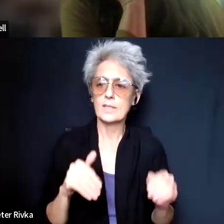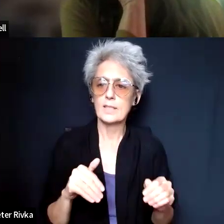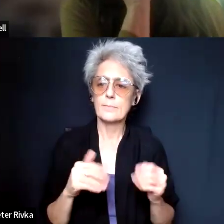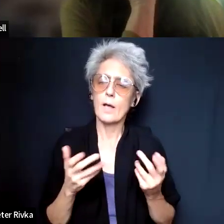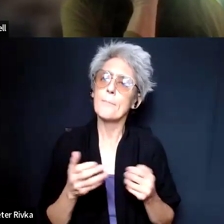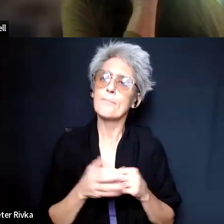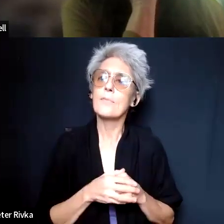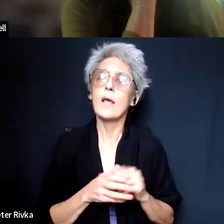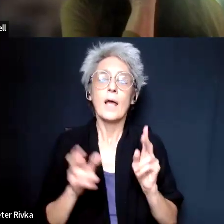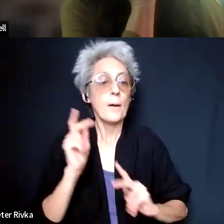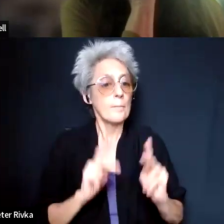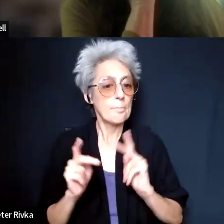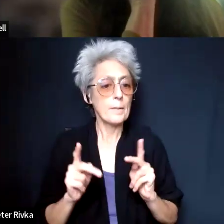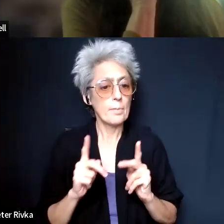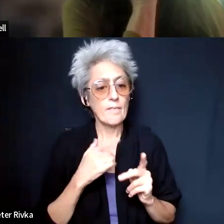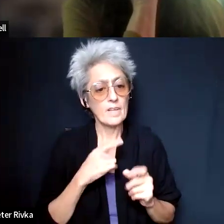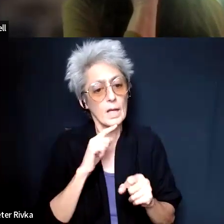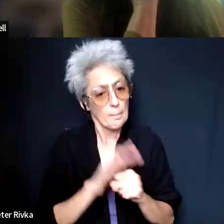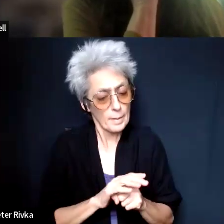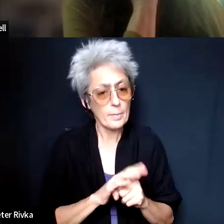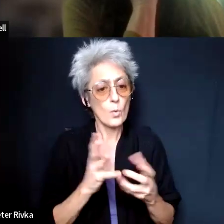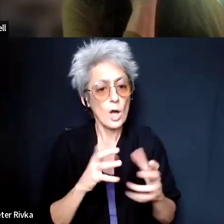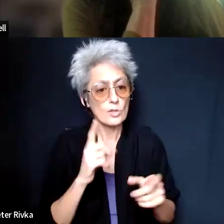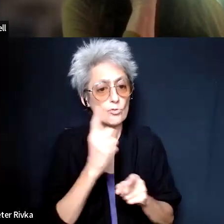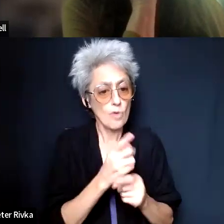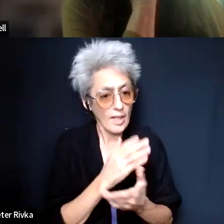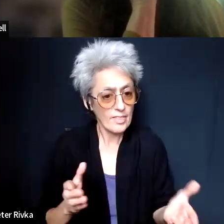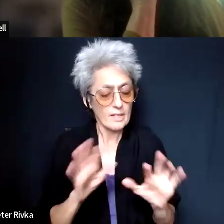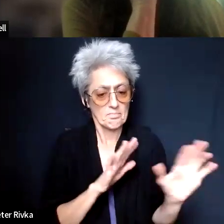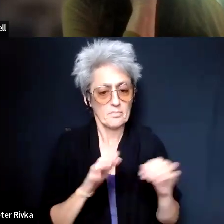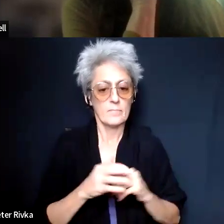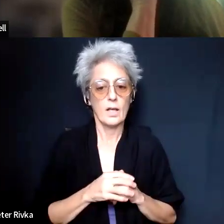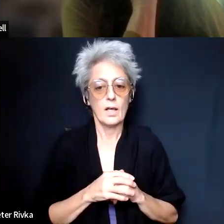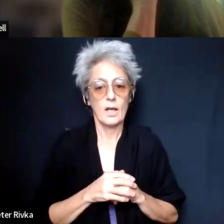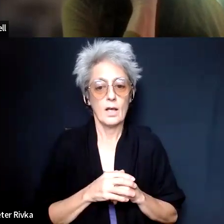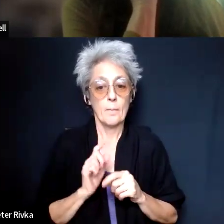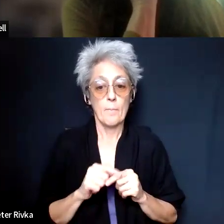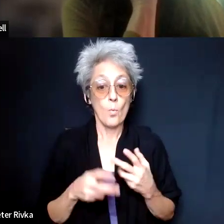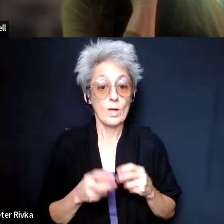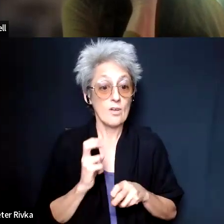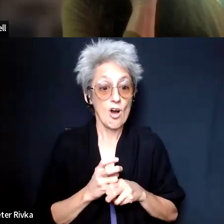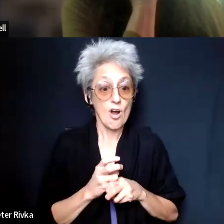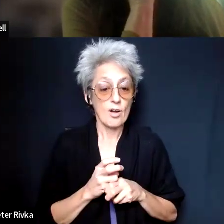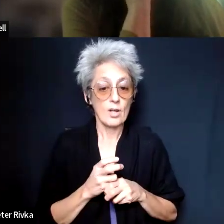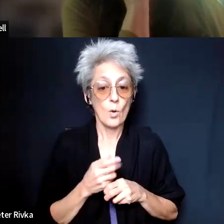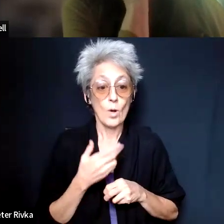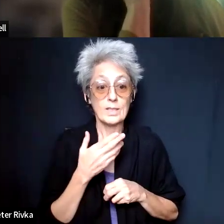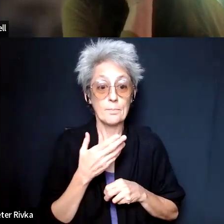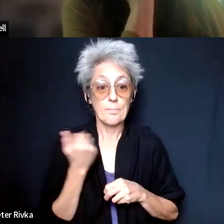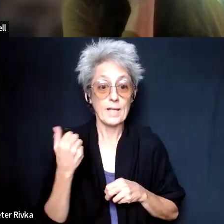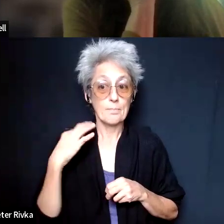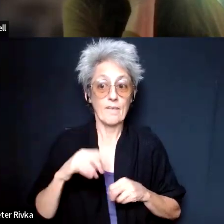to do good things and the right things. The difficulty is sometimes what's best for the whole is not always best